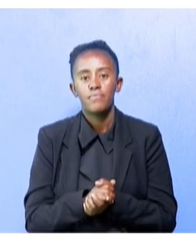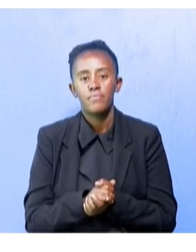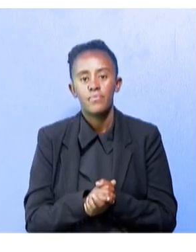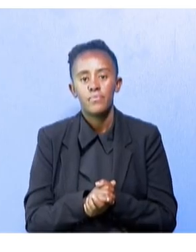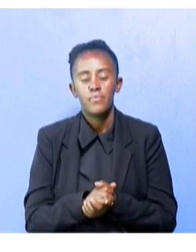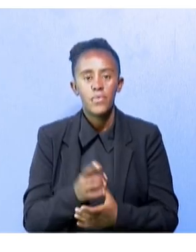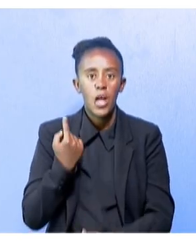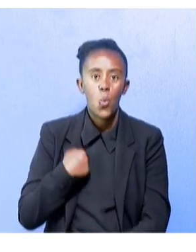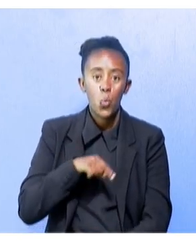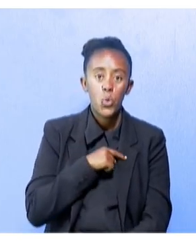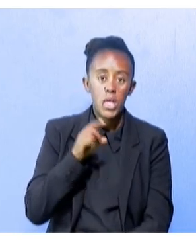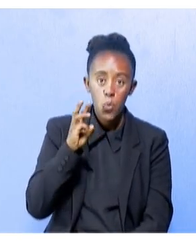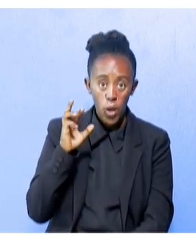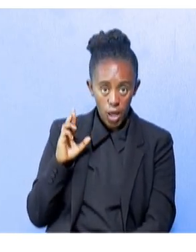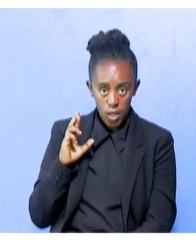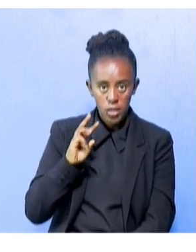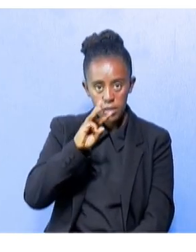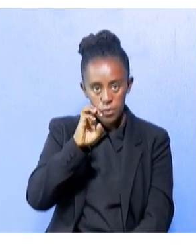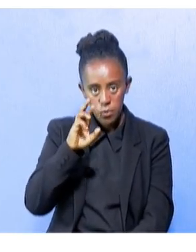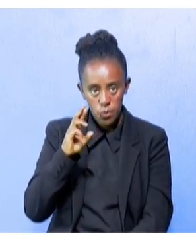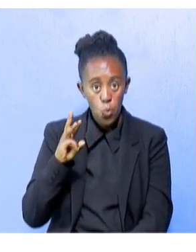we were